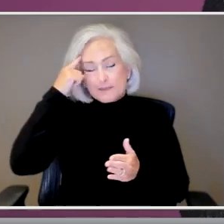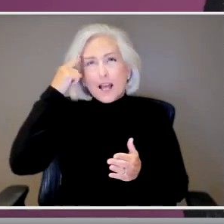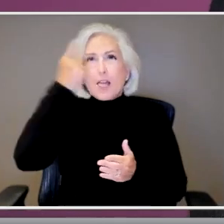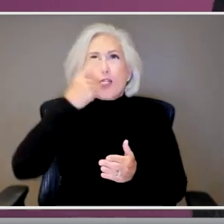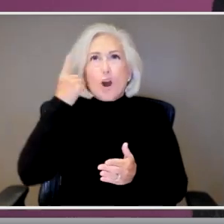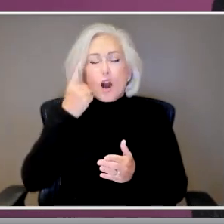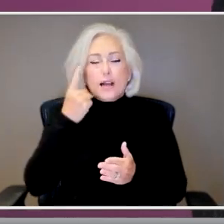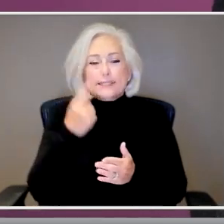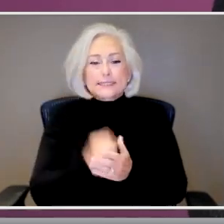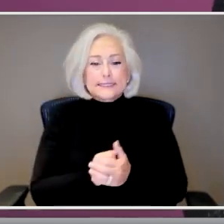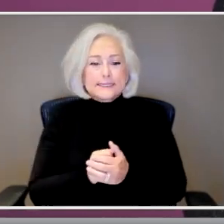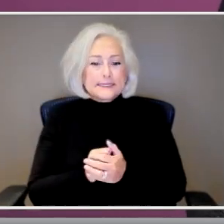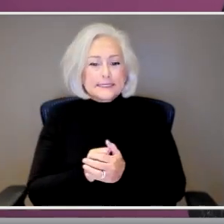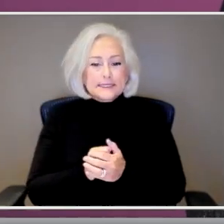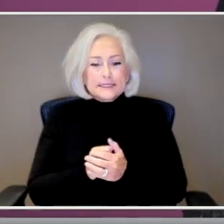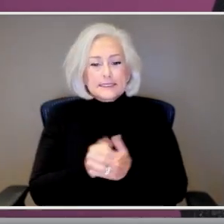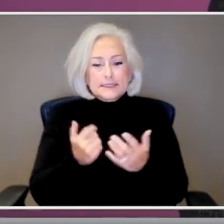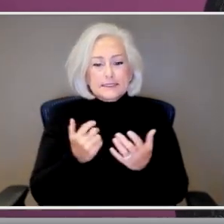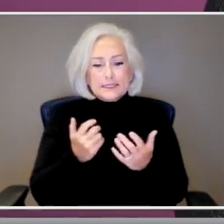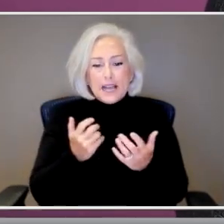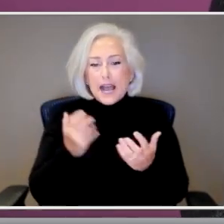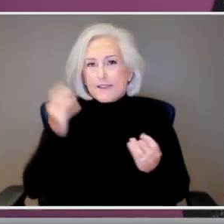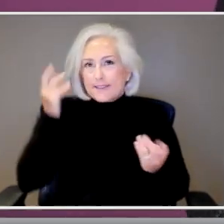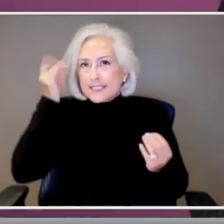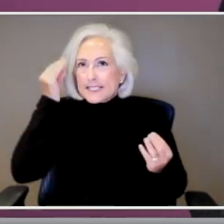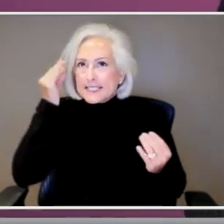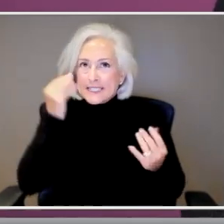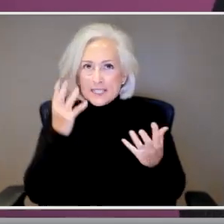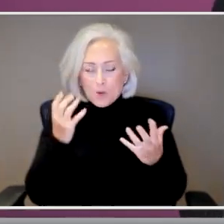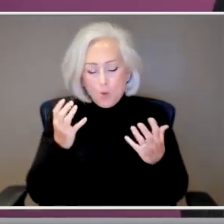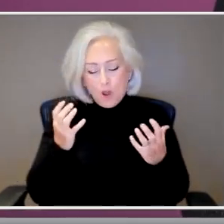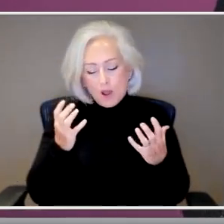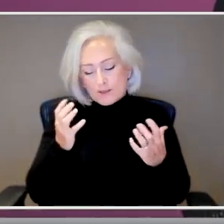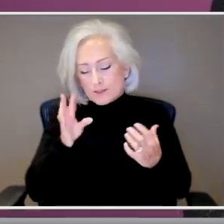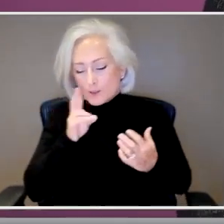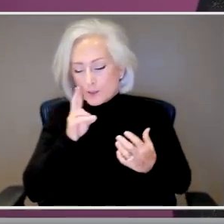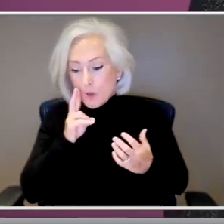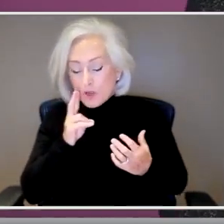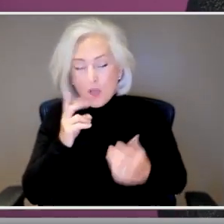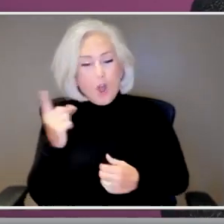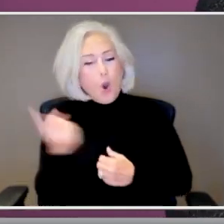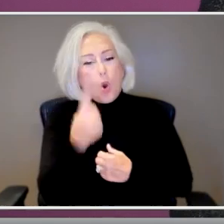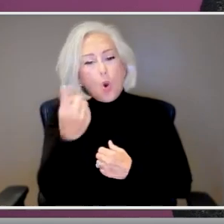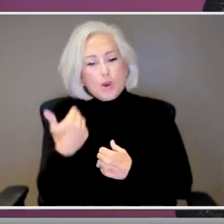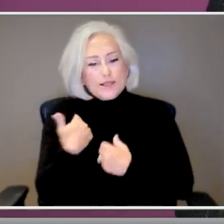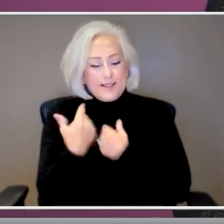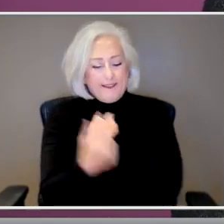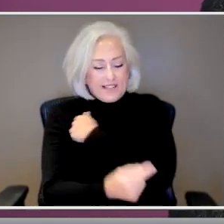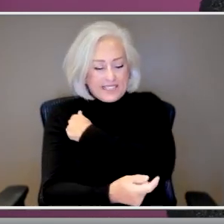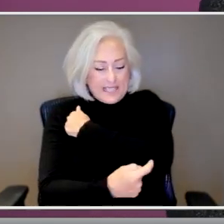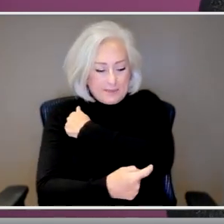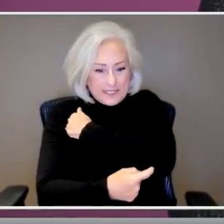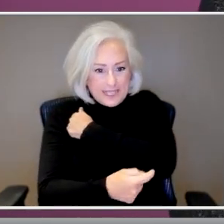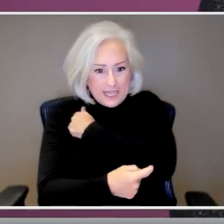on the street and you're going like, ooh, and it's not without temptation or being around a smoker,